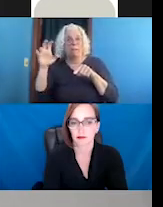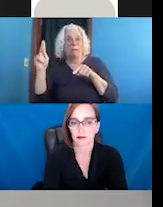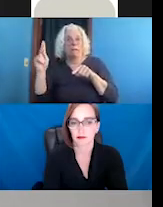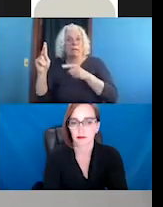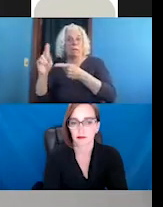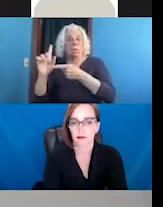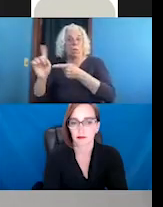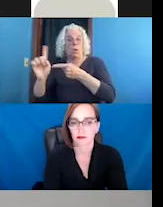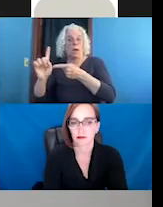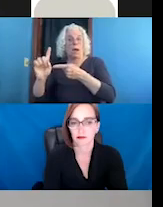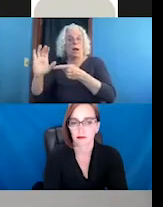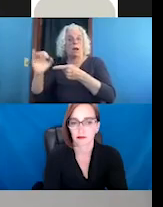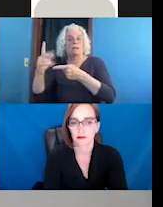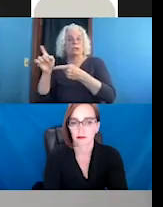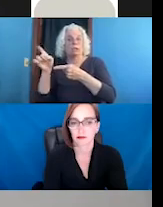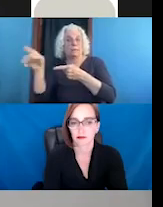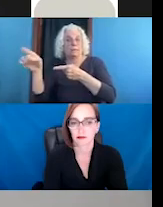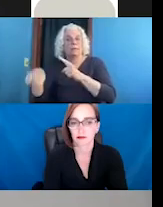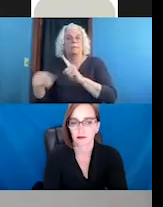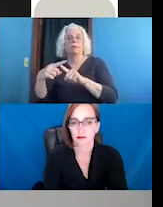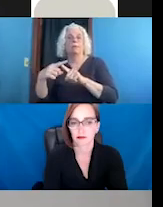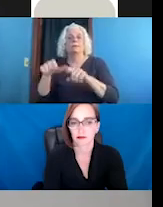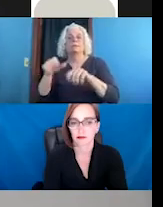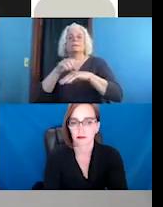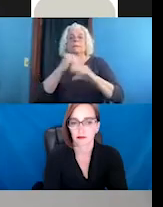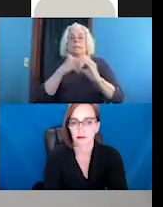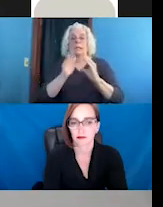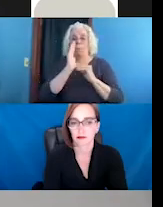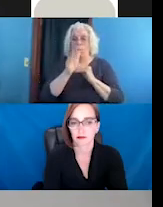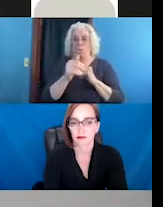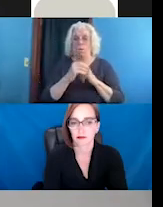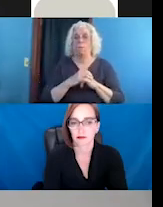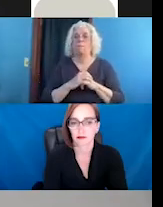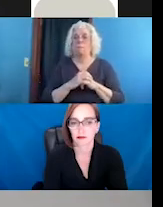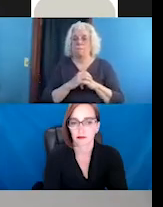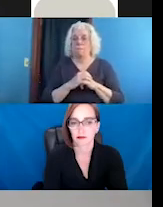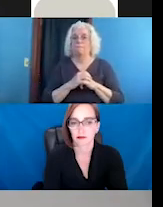in the chat. We'll also send out a separate email.